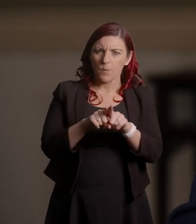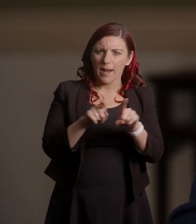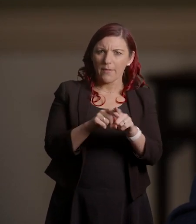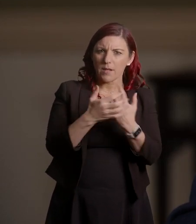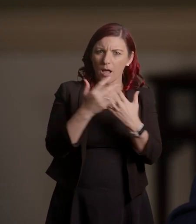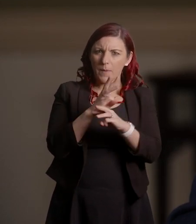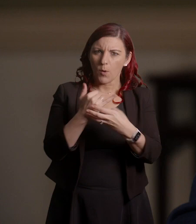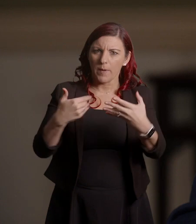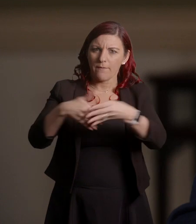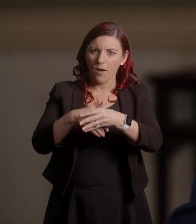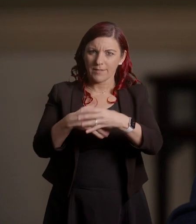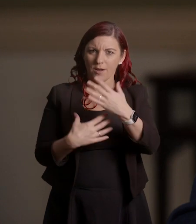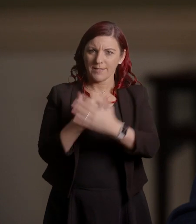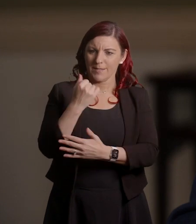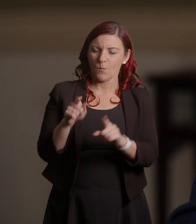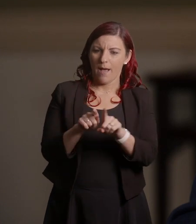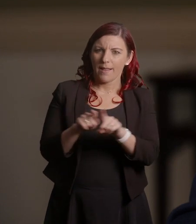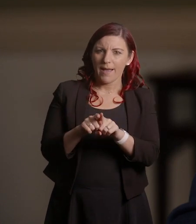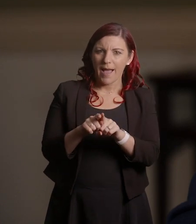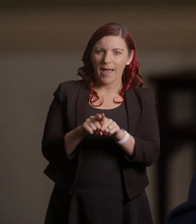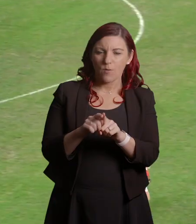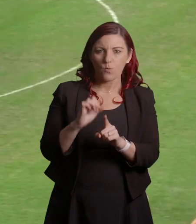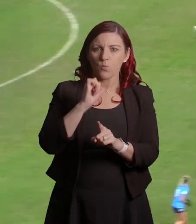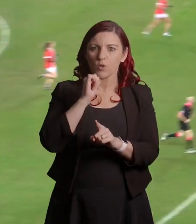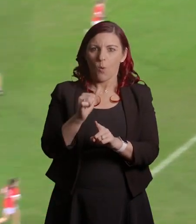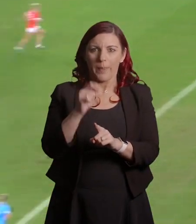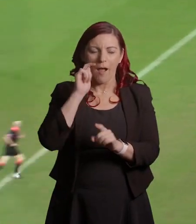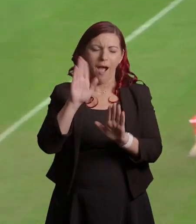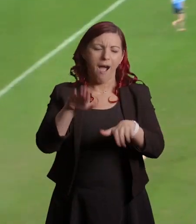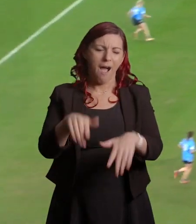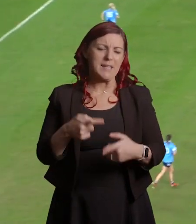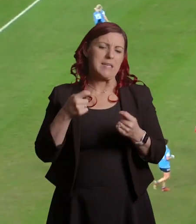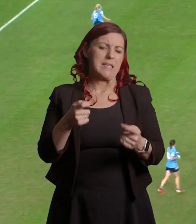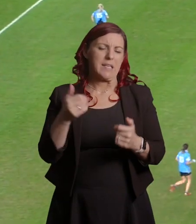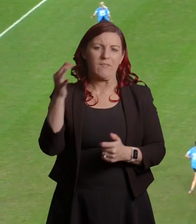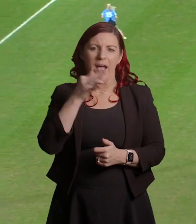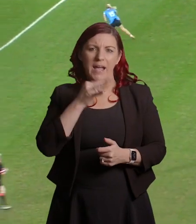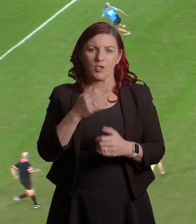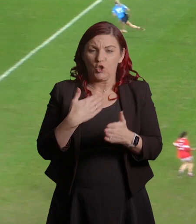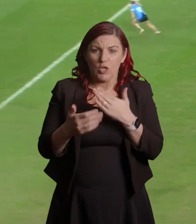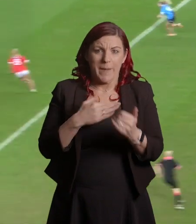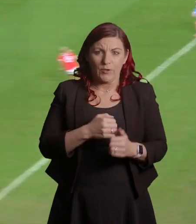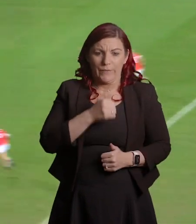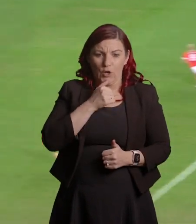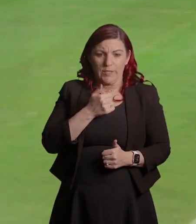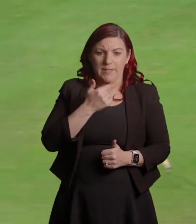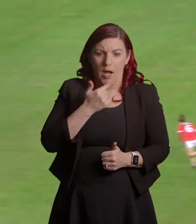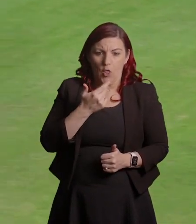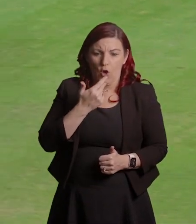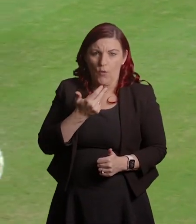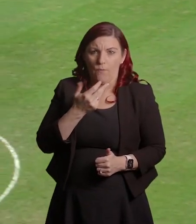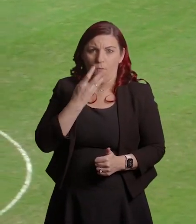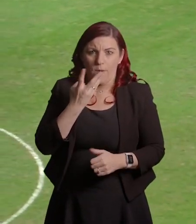And that's been really important to our success, and we don't take any of it for granted. whether it was the first, second, third, or even this one